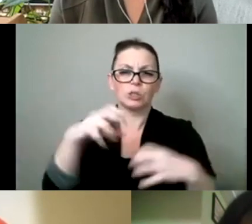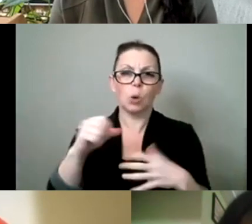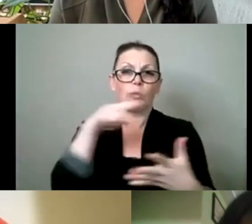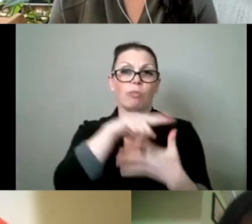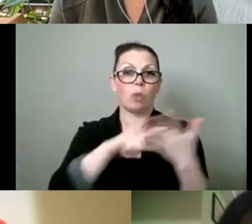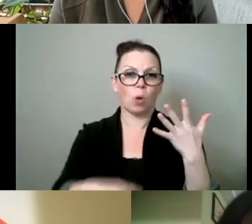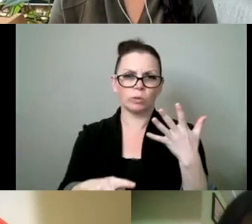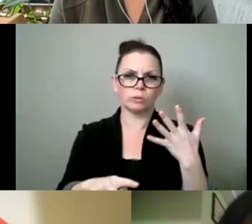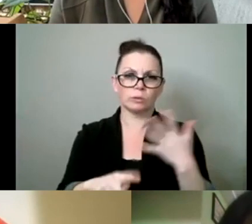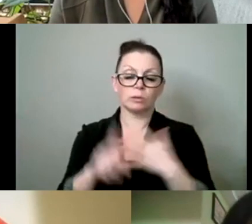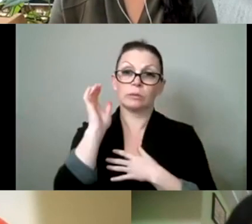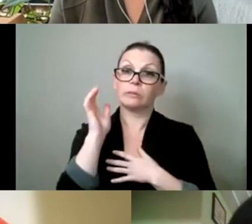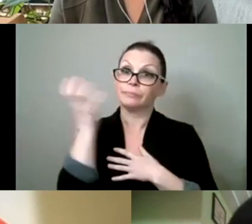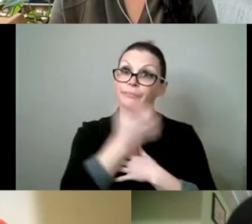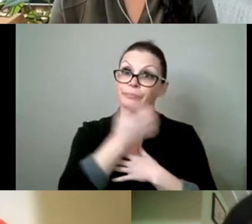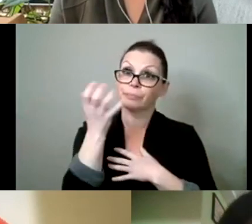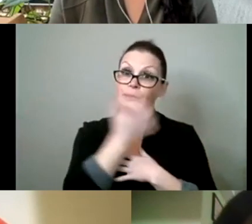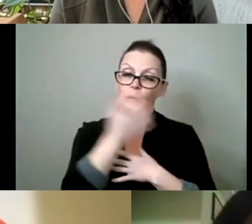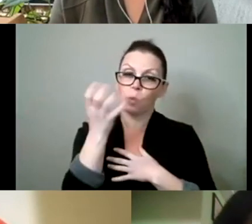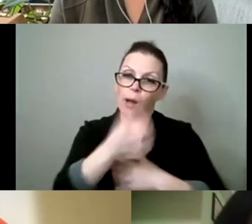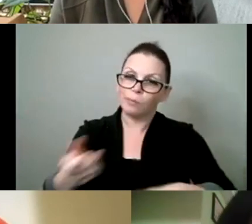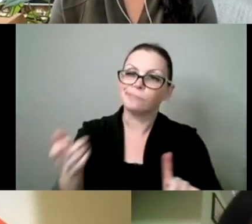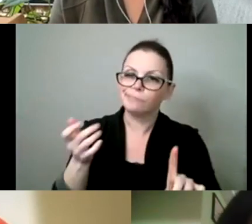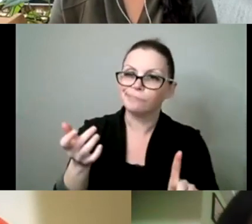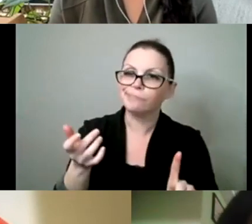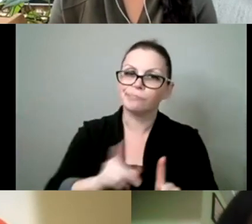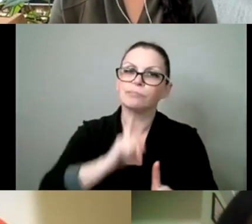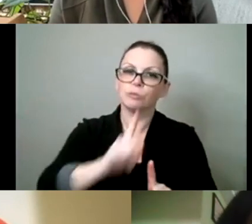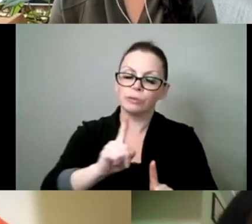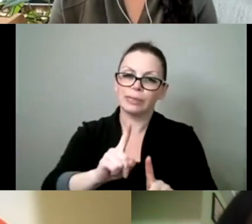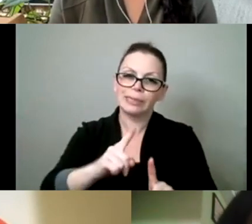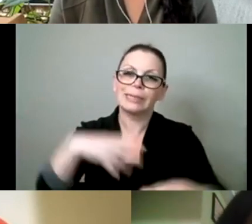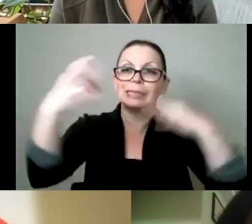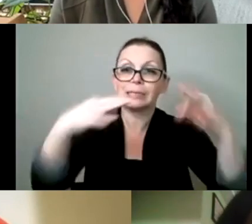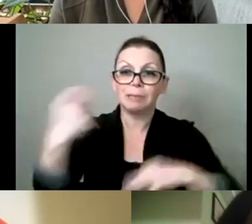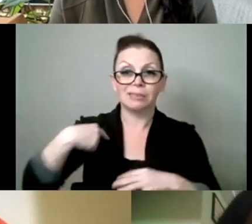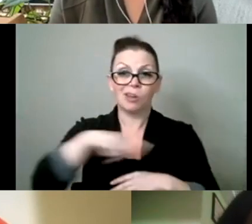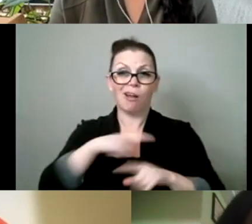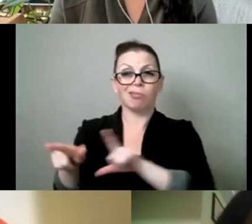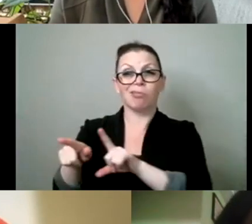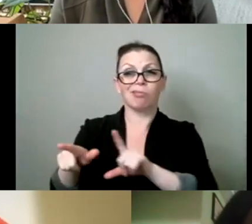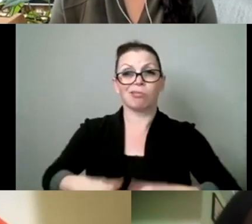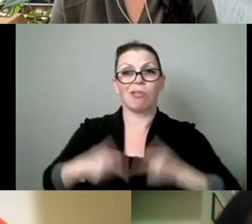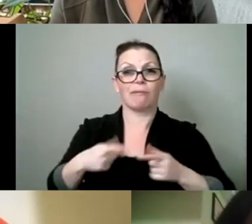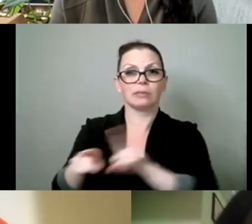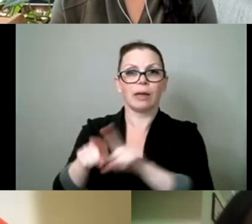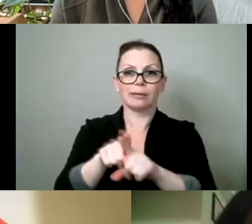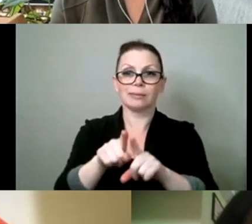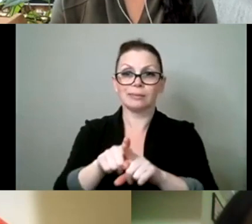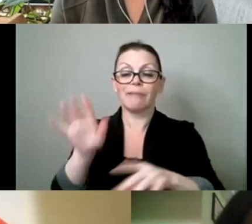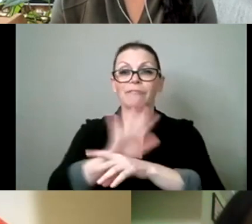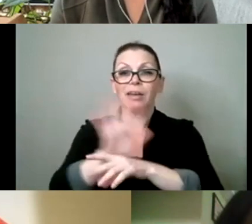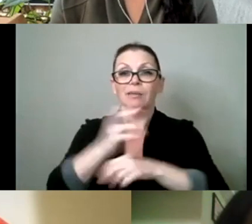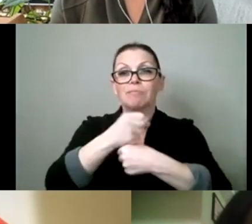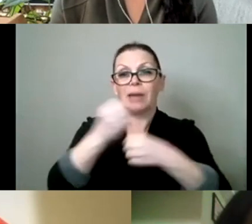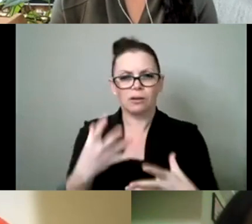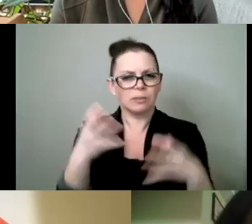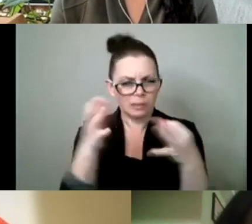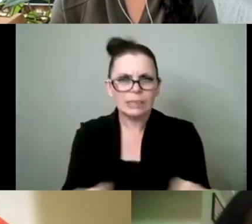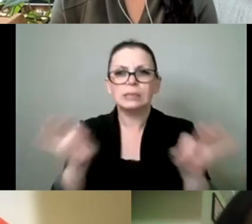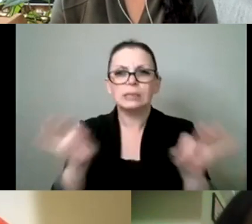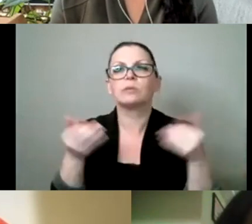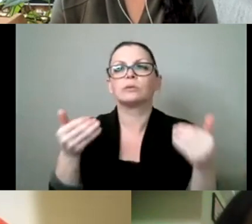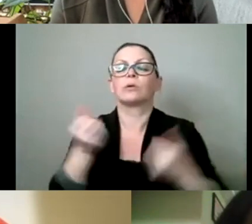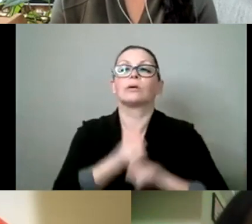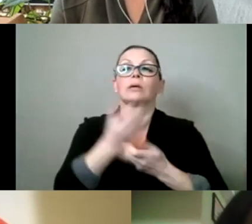says pretty much, it sums up our lives as filmmakers. It's important to express